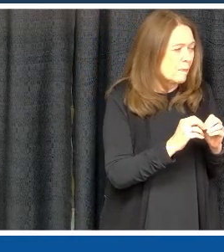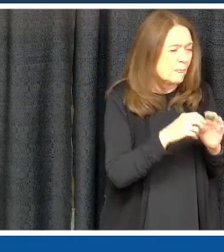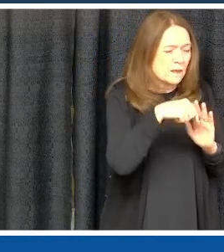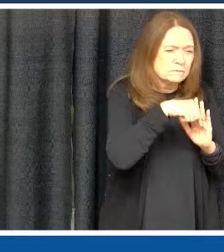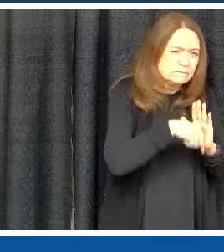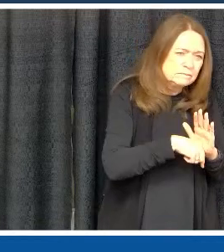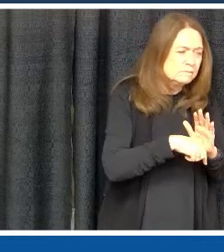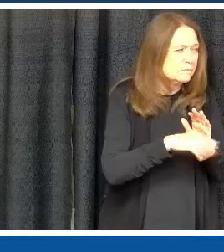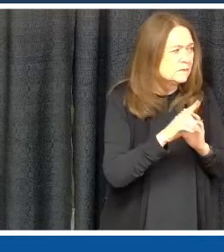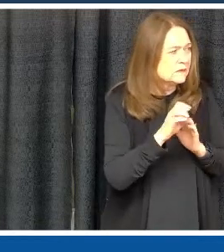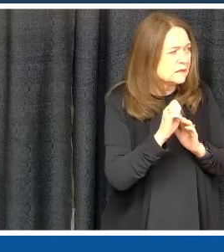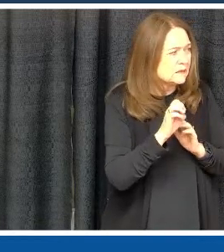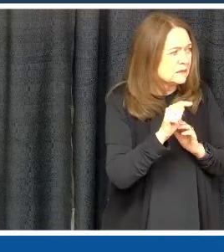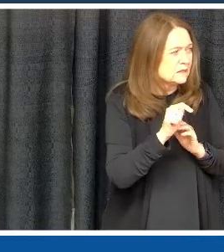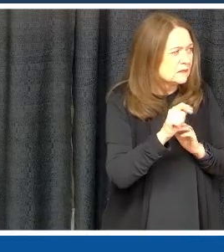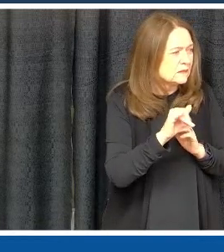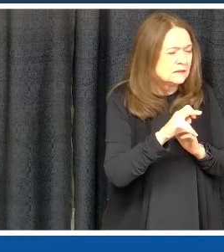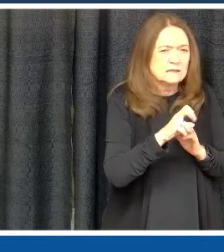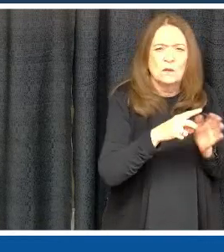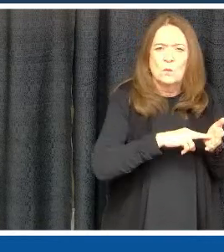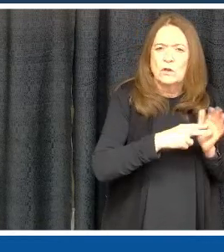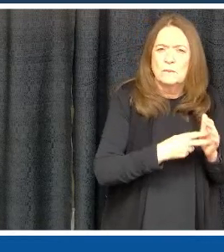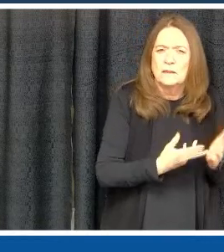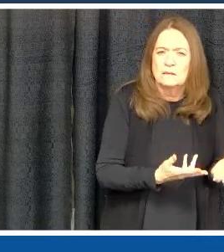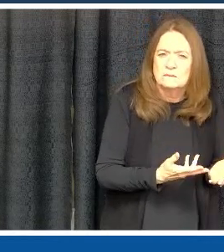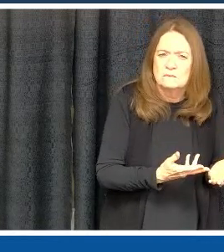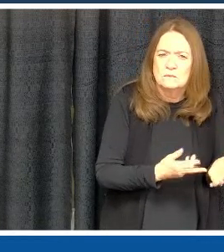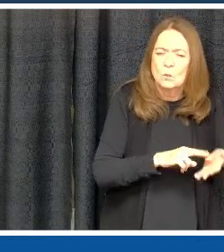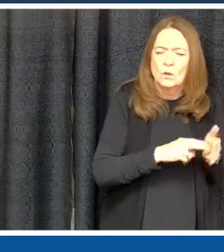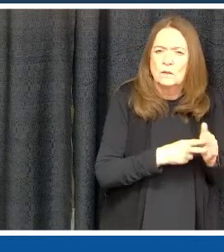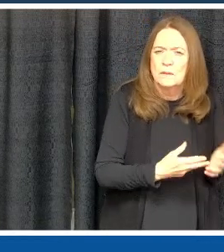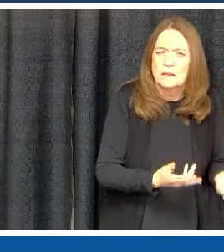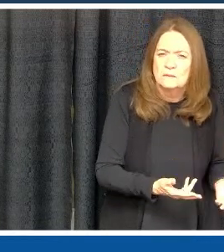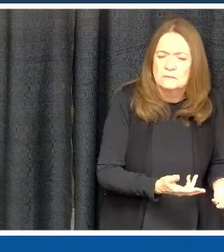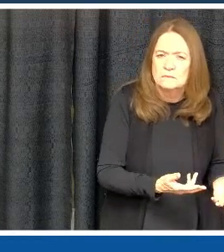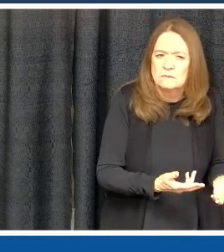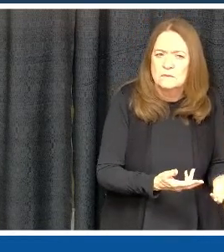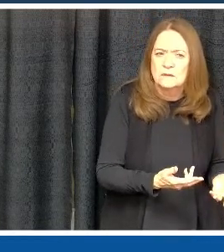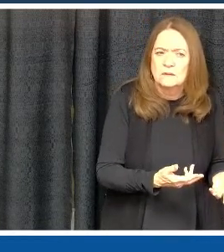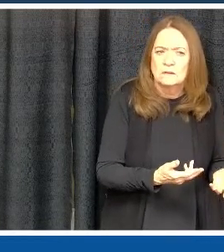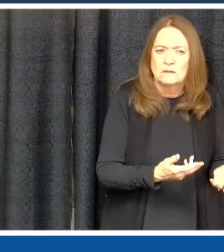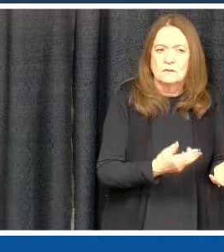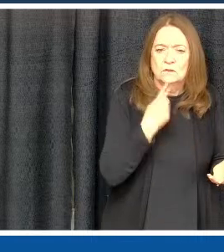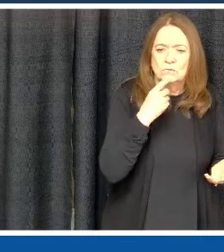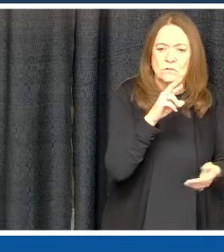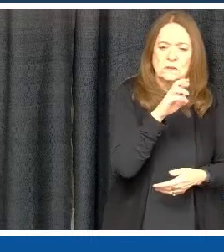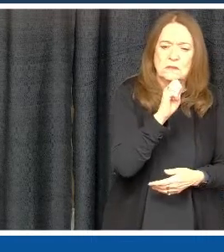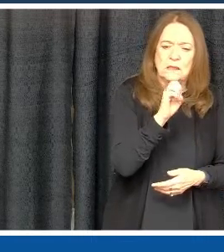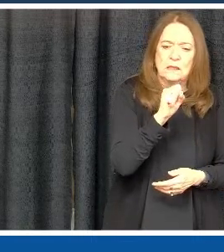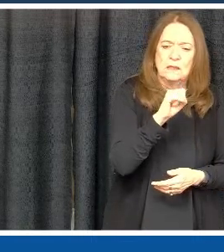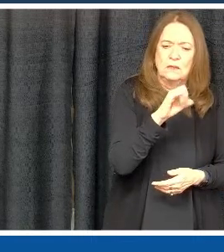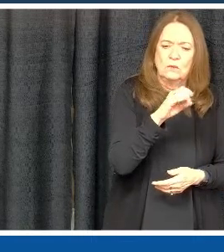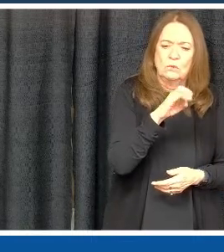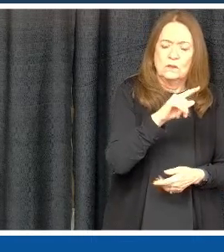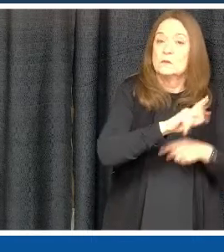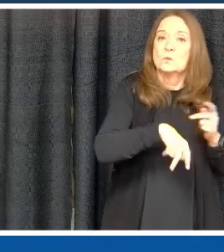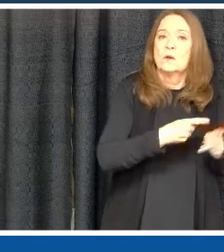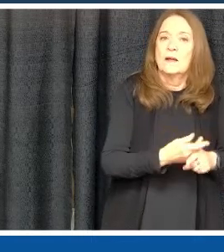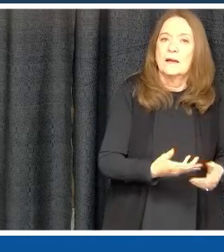detailed in, what do you mean? What do you mean? Just all ages? I know you say residents. What type of residents?